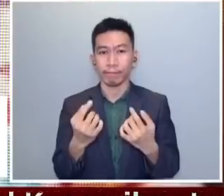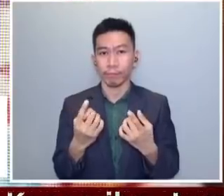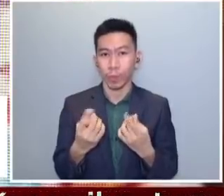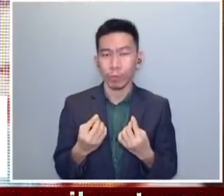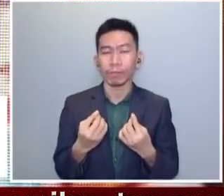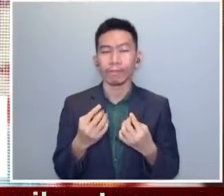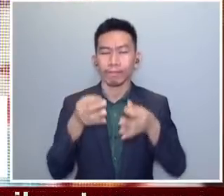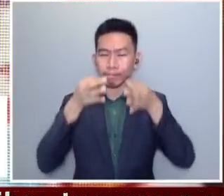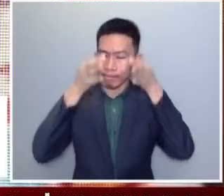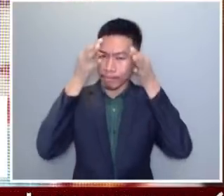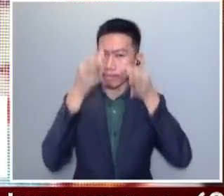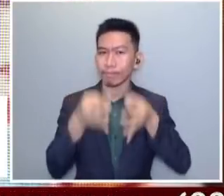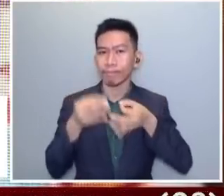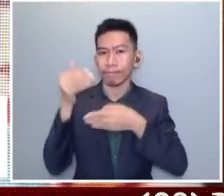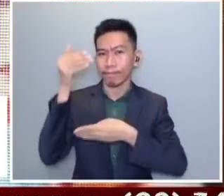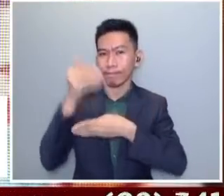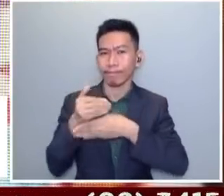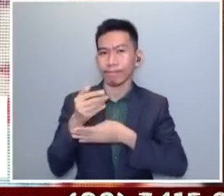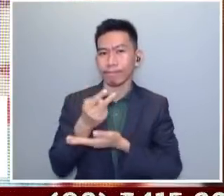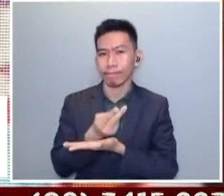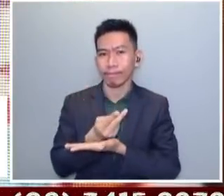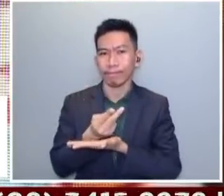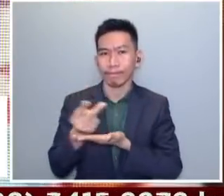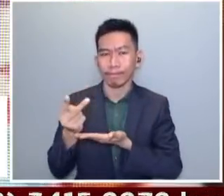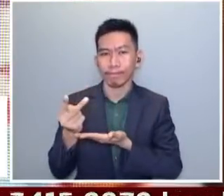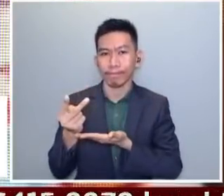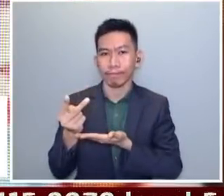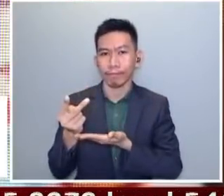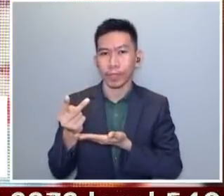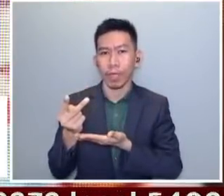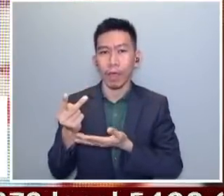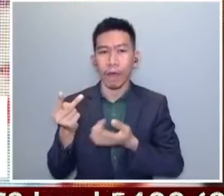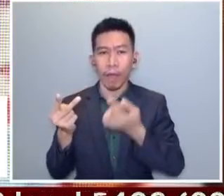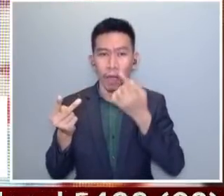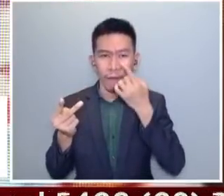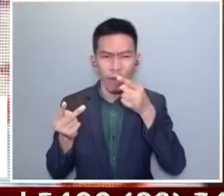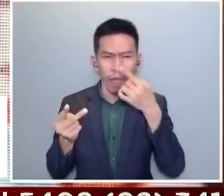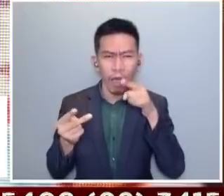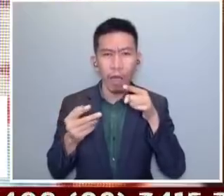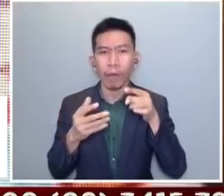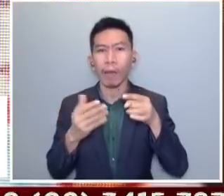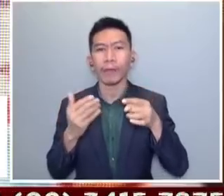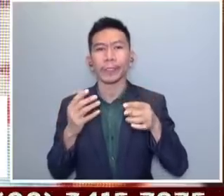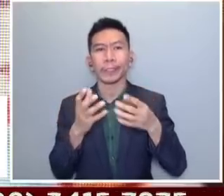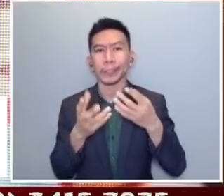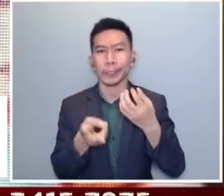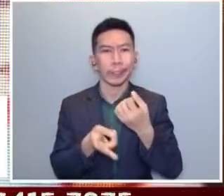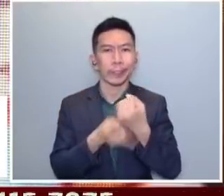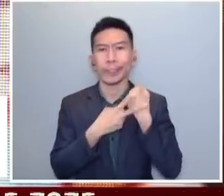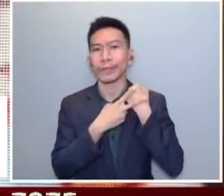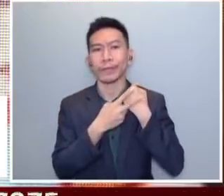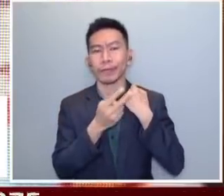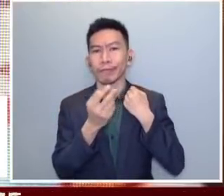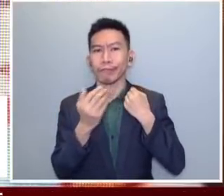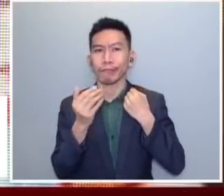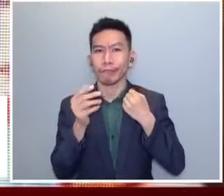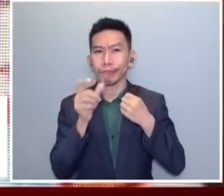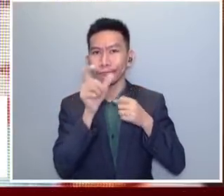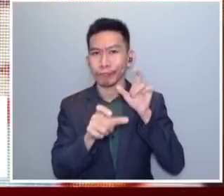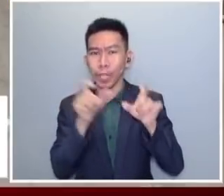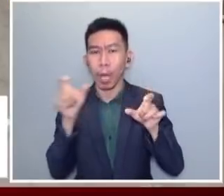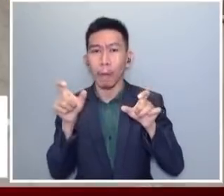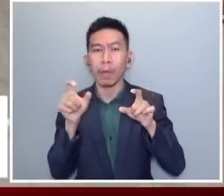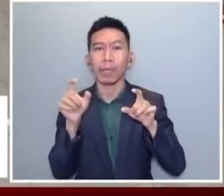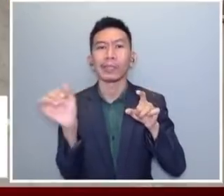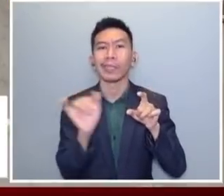lockdown for 2 weeks, not only to save the lives of our fellow Filipinos, but also to save the